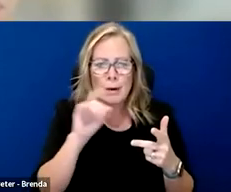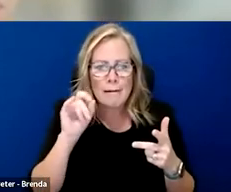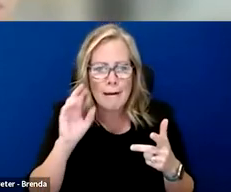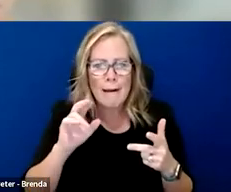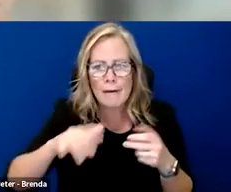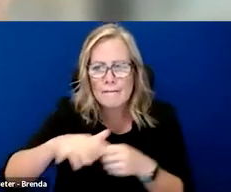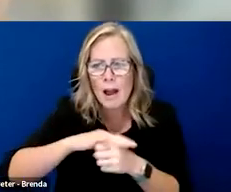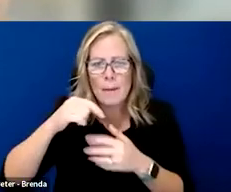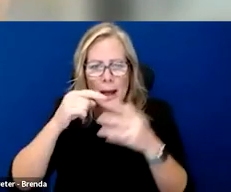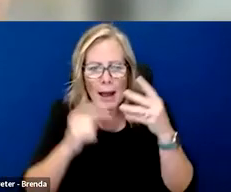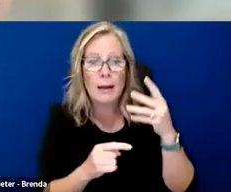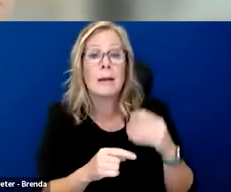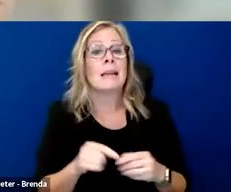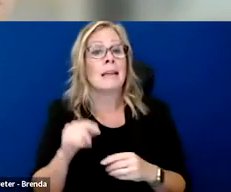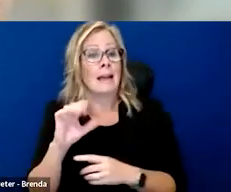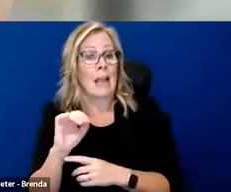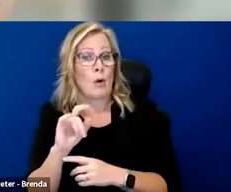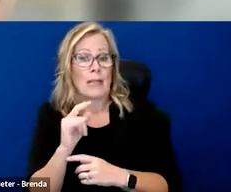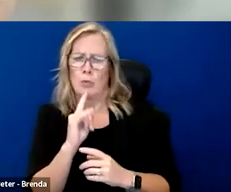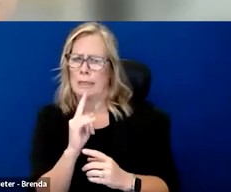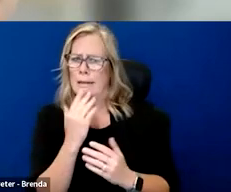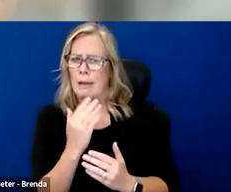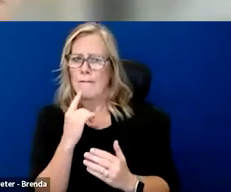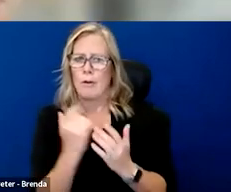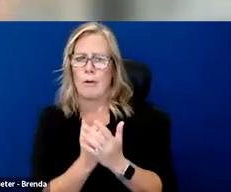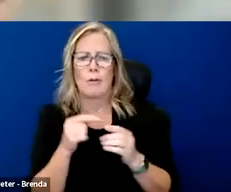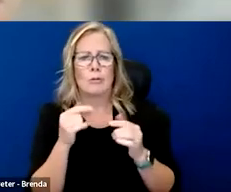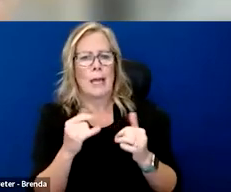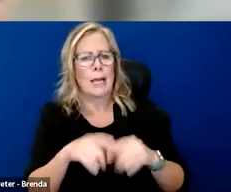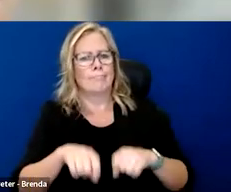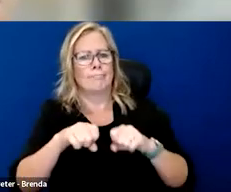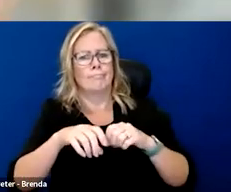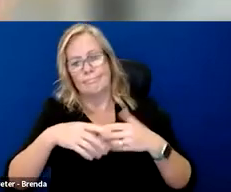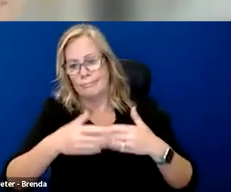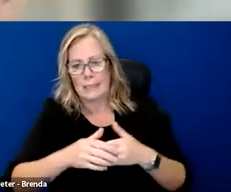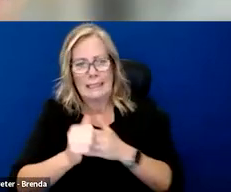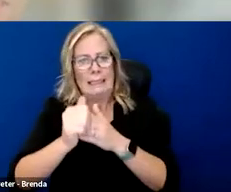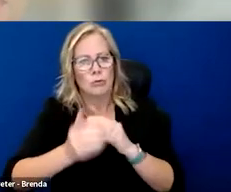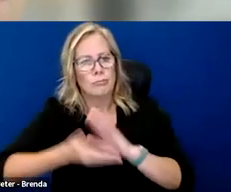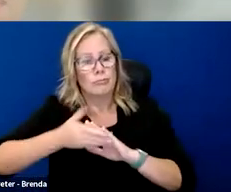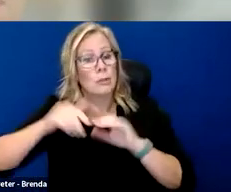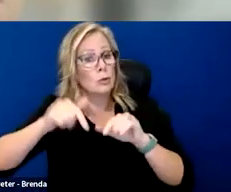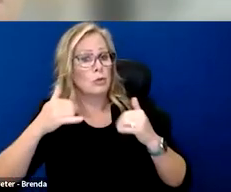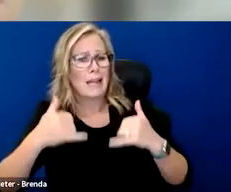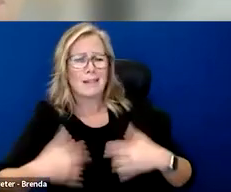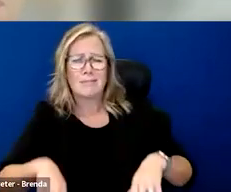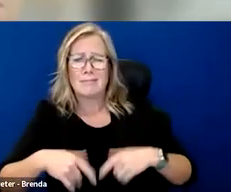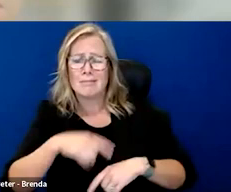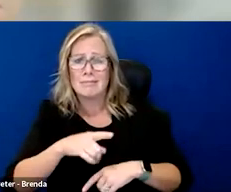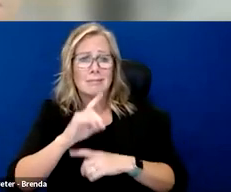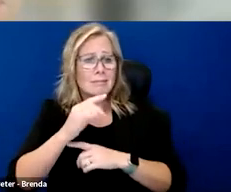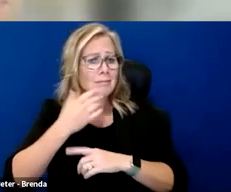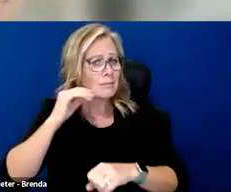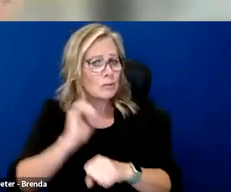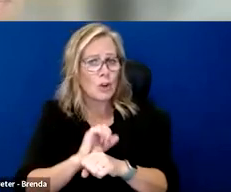to thank Carolyn, who has spearheaded this conversation today. Carolyn, thank you so much. You put a great deal of care into